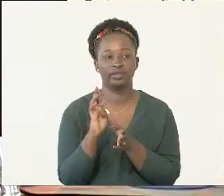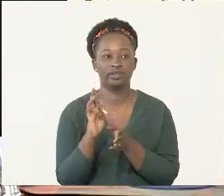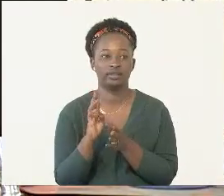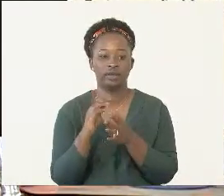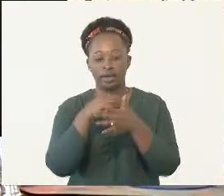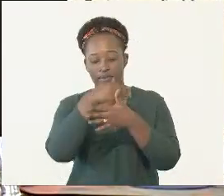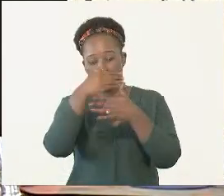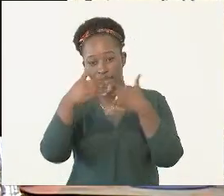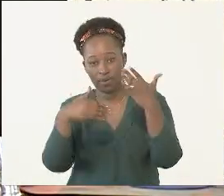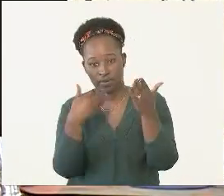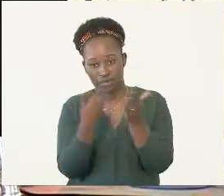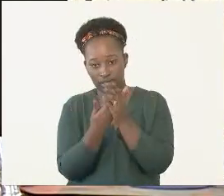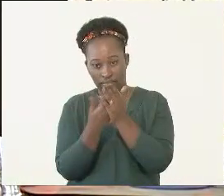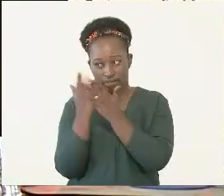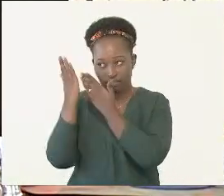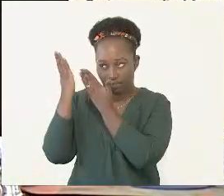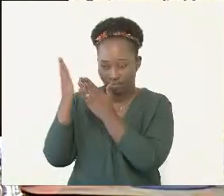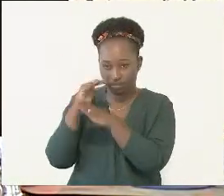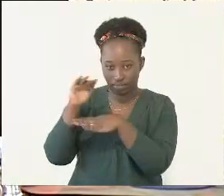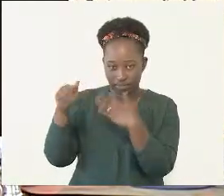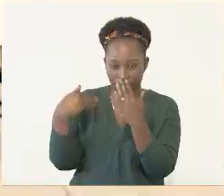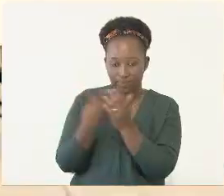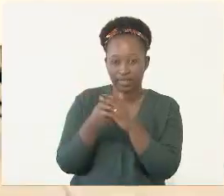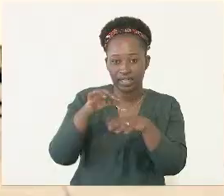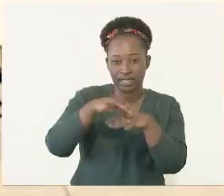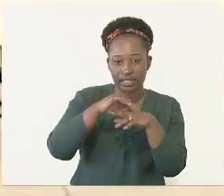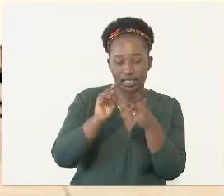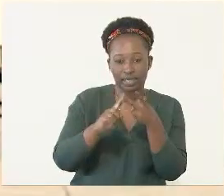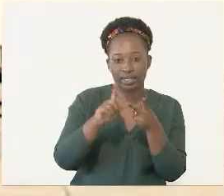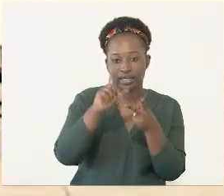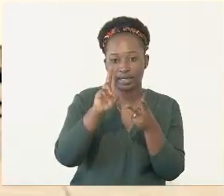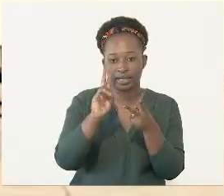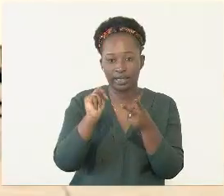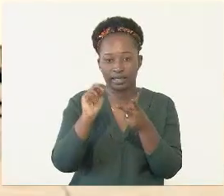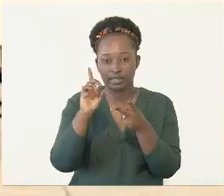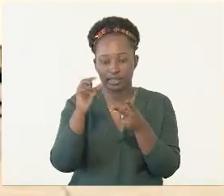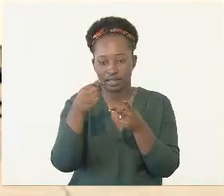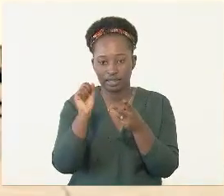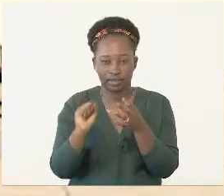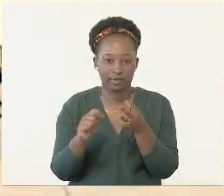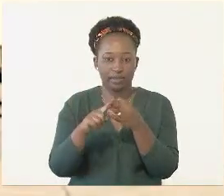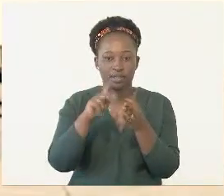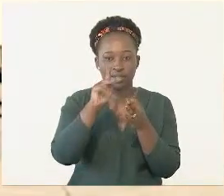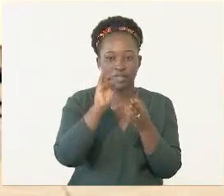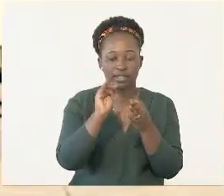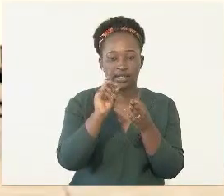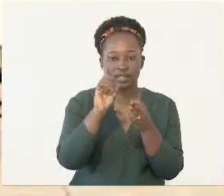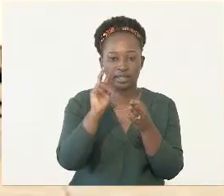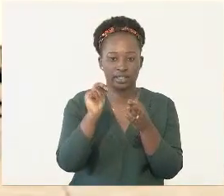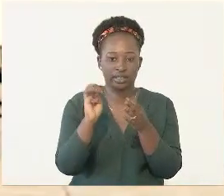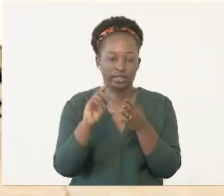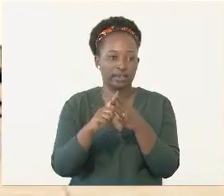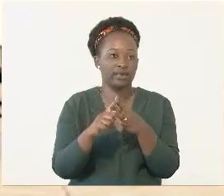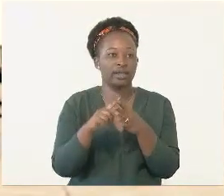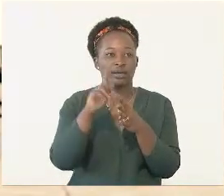These organs, the skin, the lungs, the kidney, as well as the pancreas and the liver, plays a big role